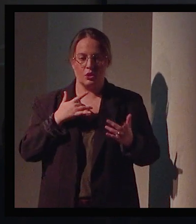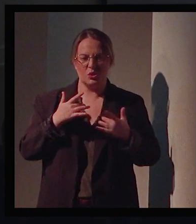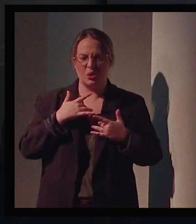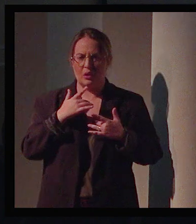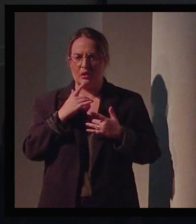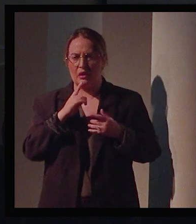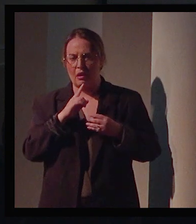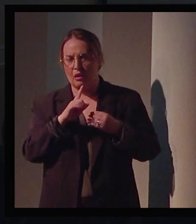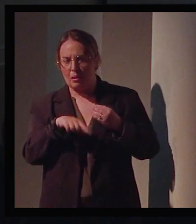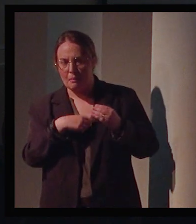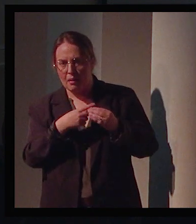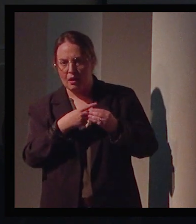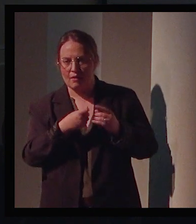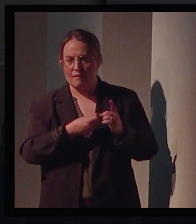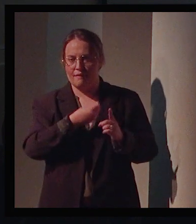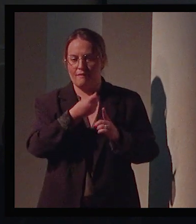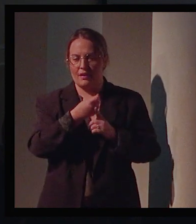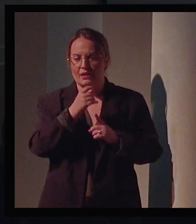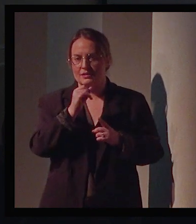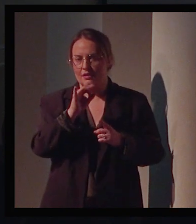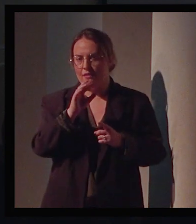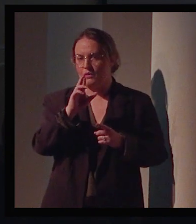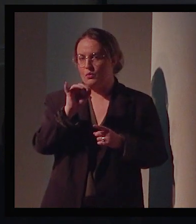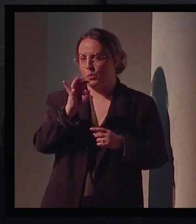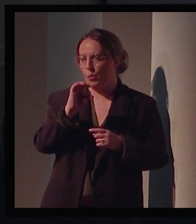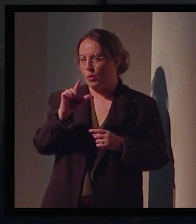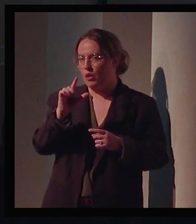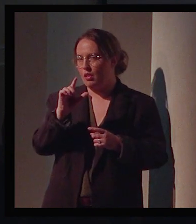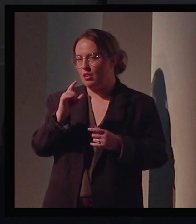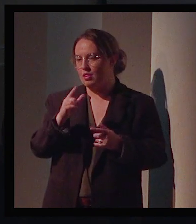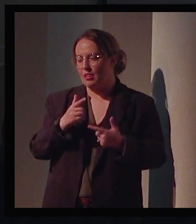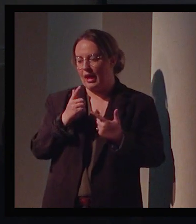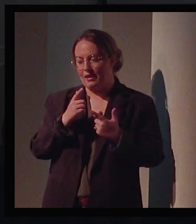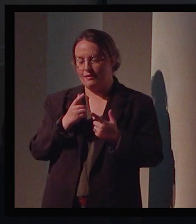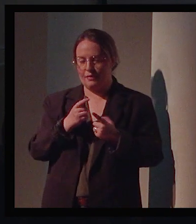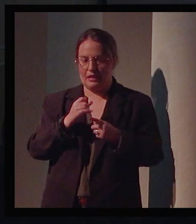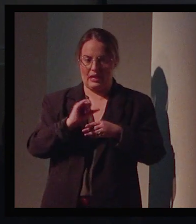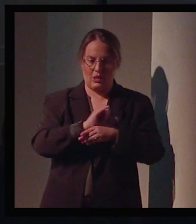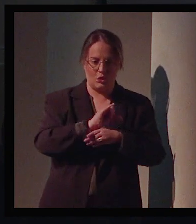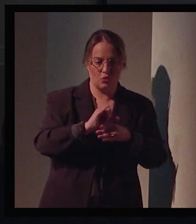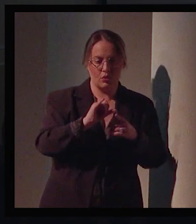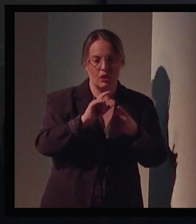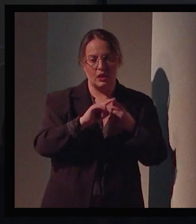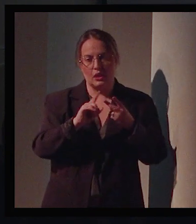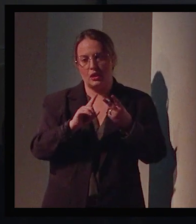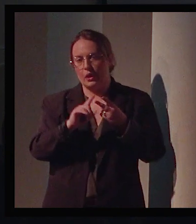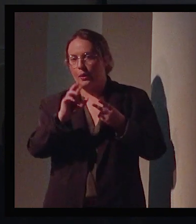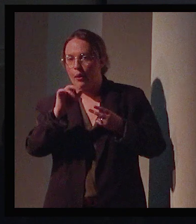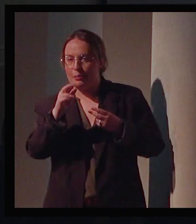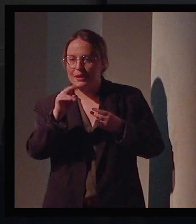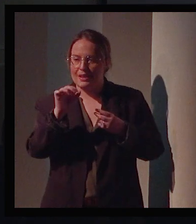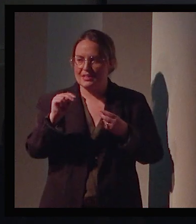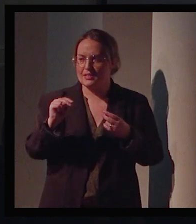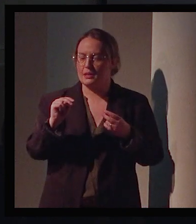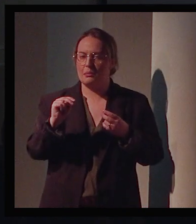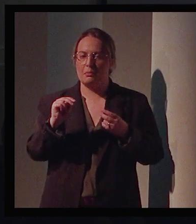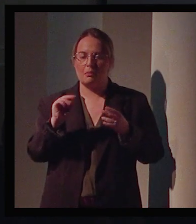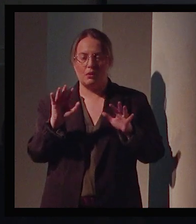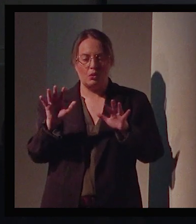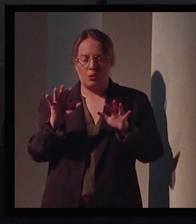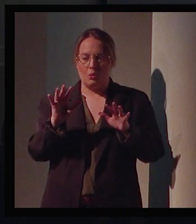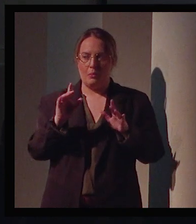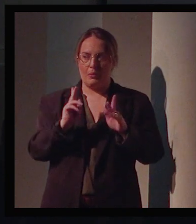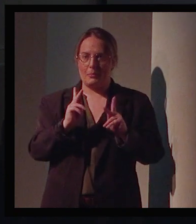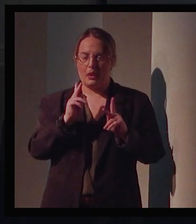effects, about the effects on rural life of industrialization and urbanization really began to intensify.